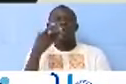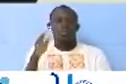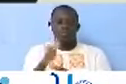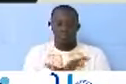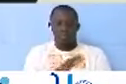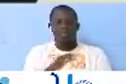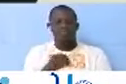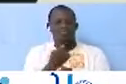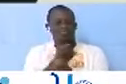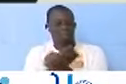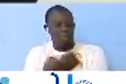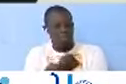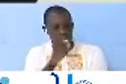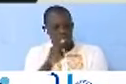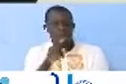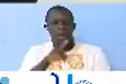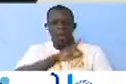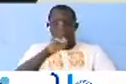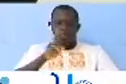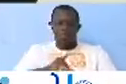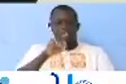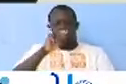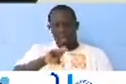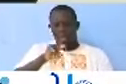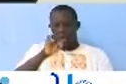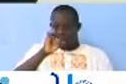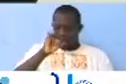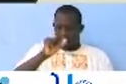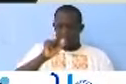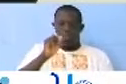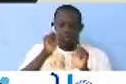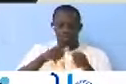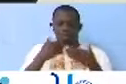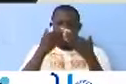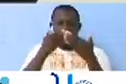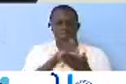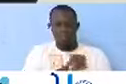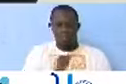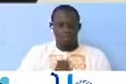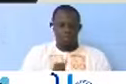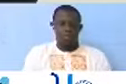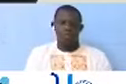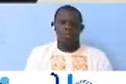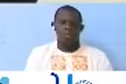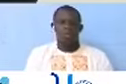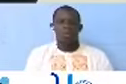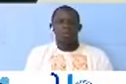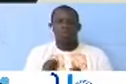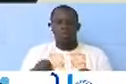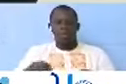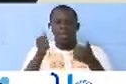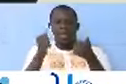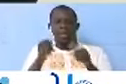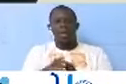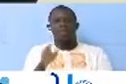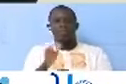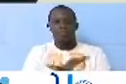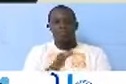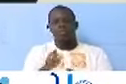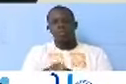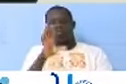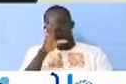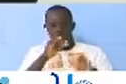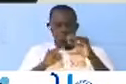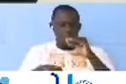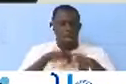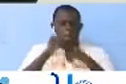at the NIA? Silam fo isa fo no yeta fo kundimo wati jumalam inana yeta fo mudaje yesindije. We will start with that before we go into your other detention.